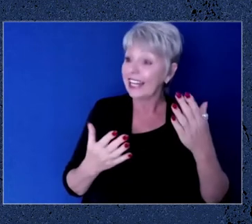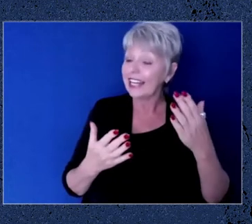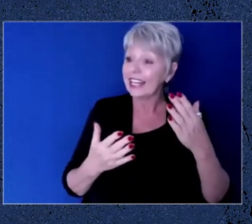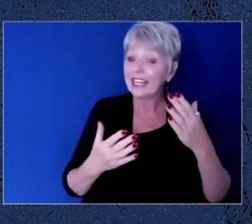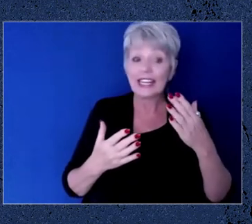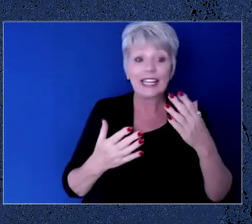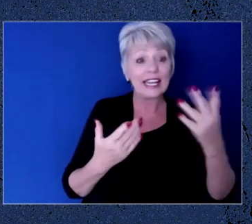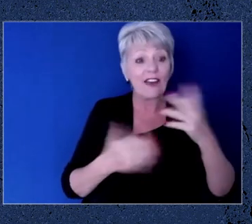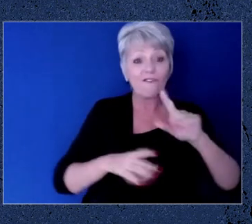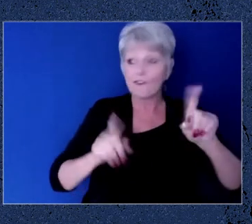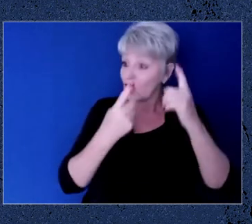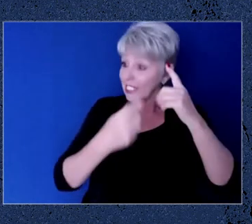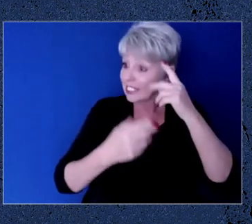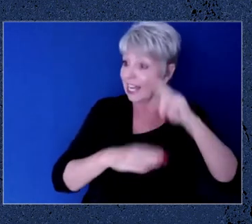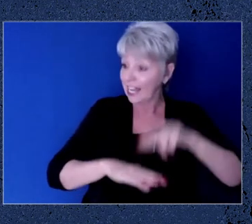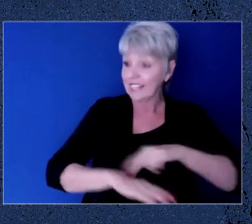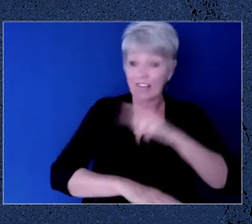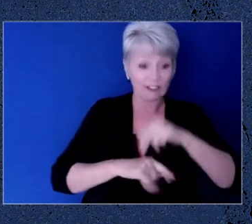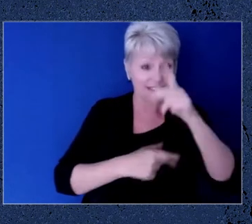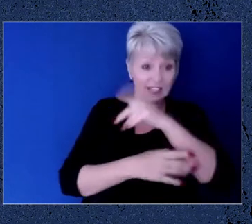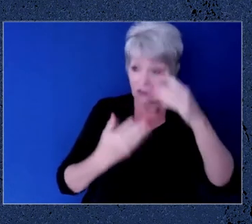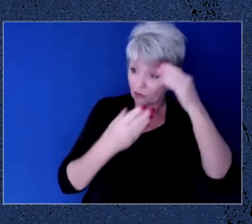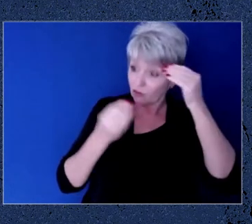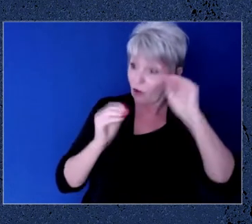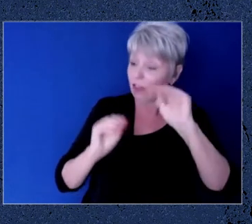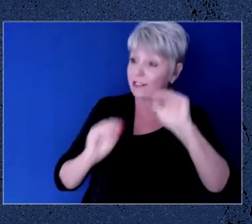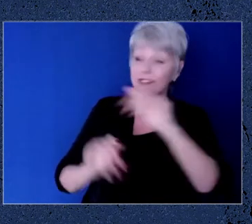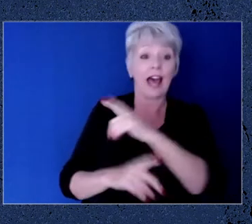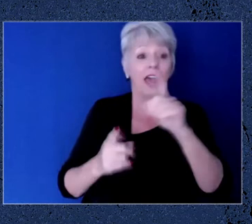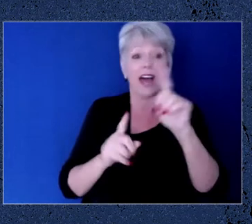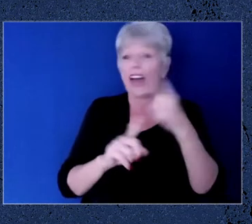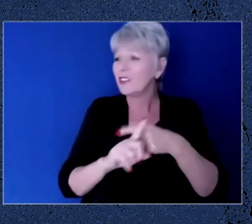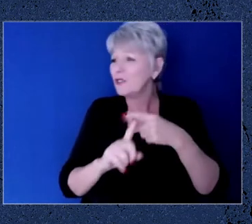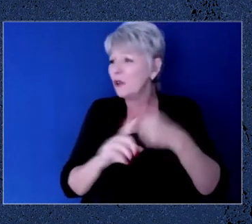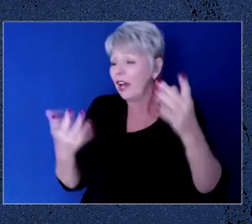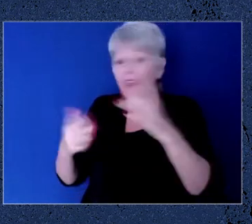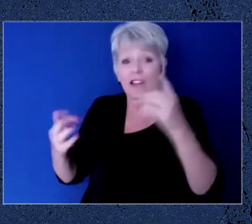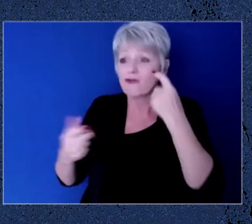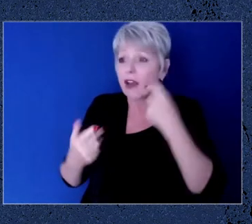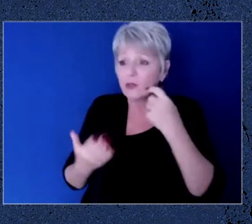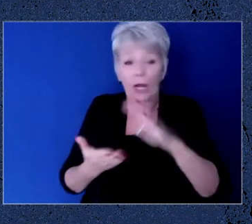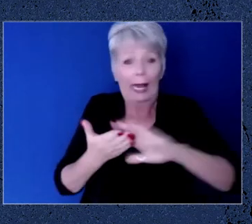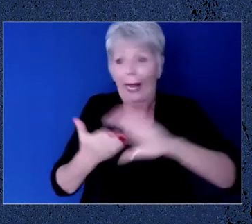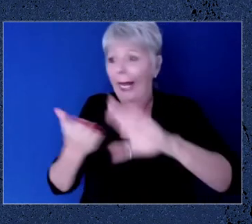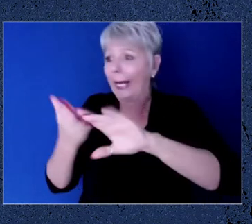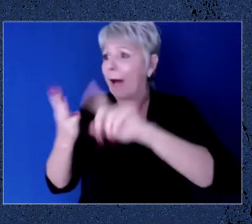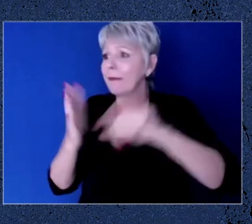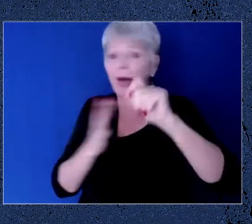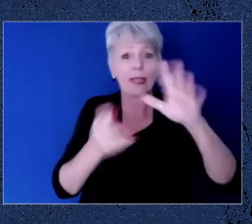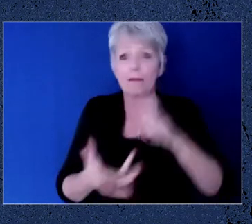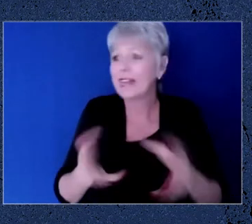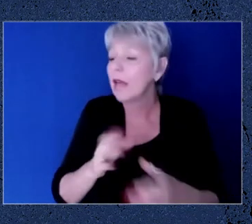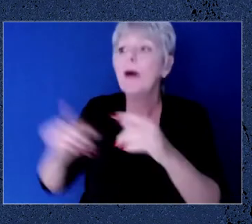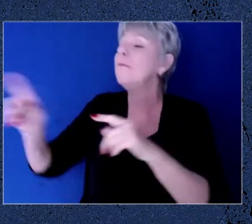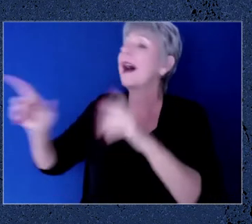mess. And you spend a lot of your time cleaning up someone else's mess rather than doing the science that mob and country wants. Mm. It's definitely isolating and it's